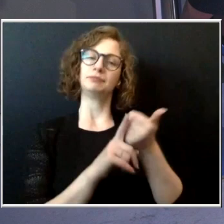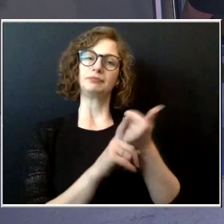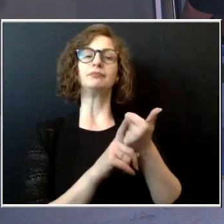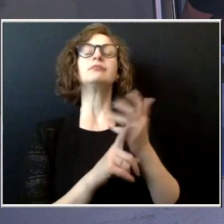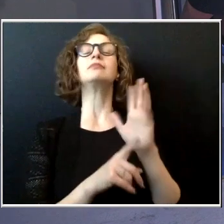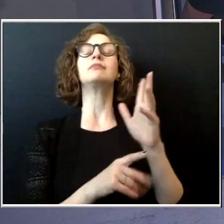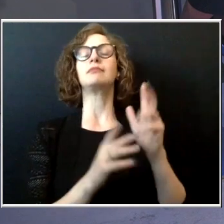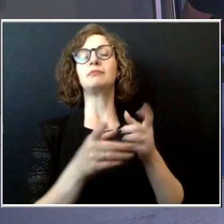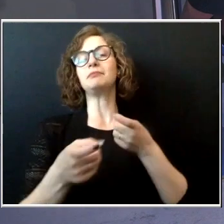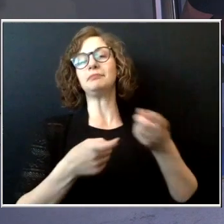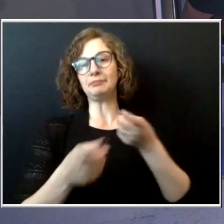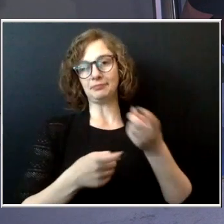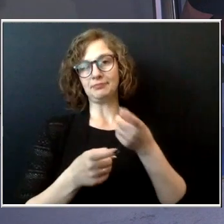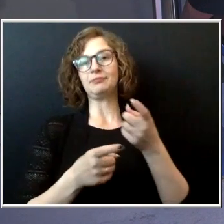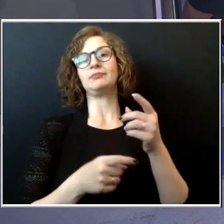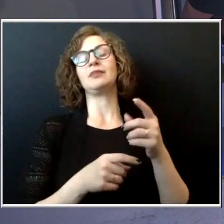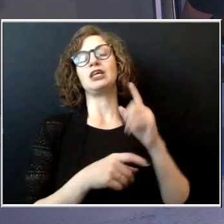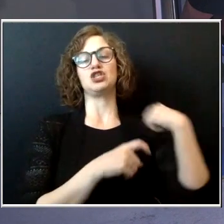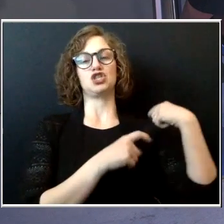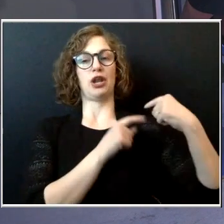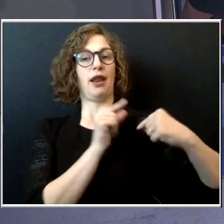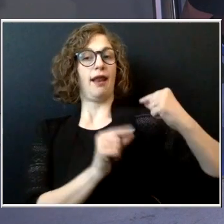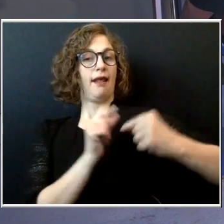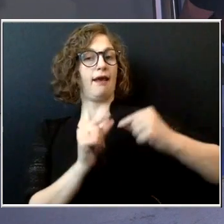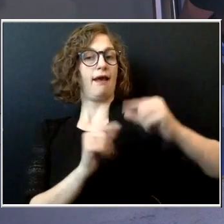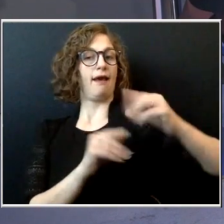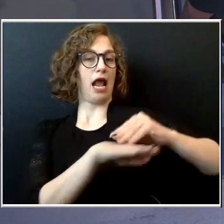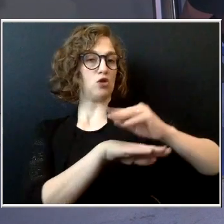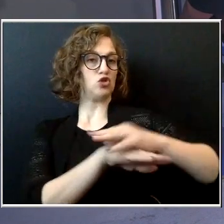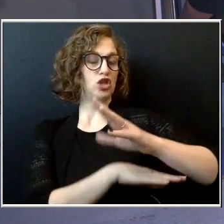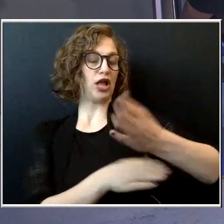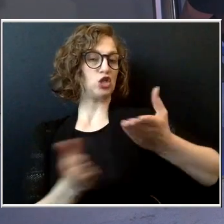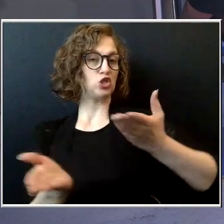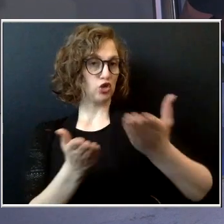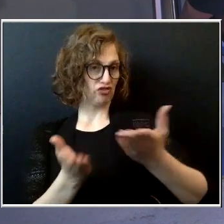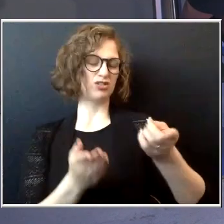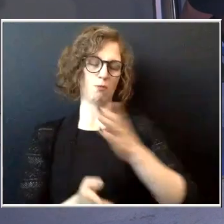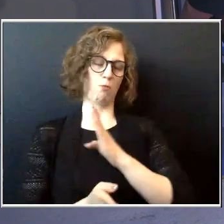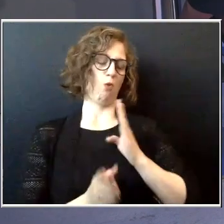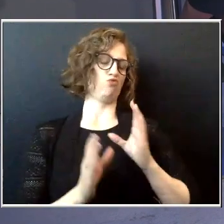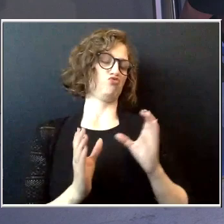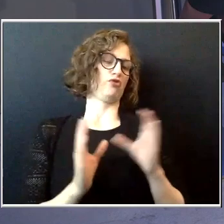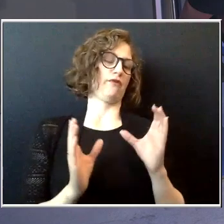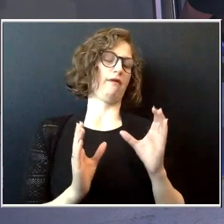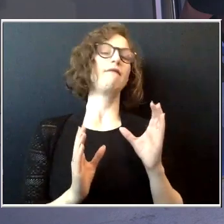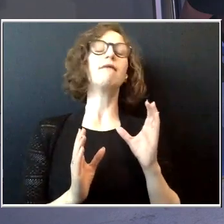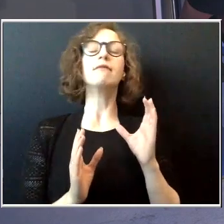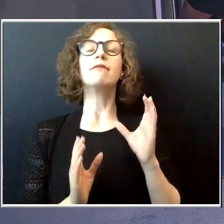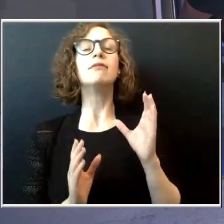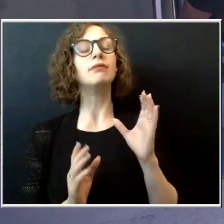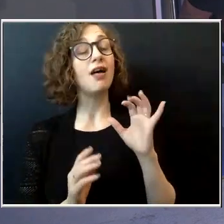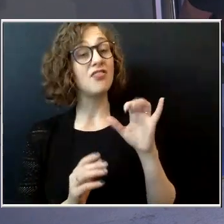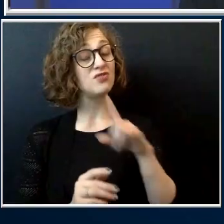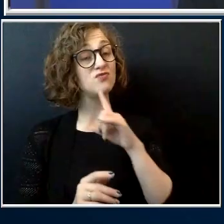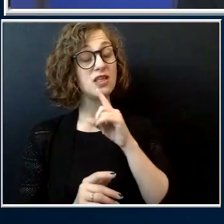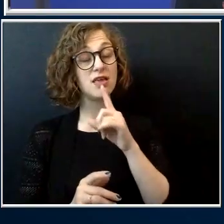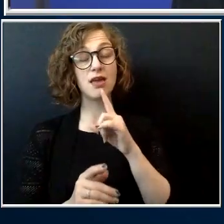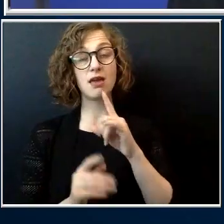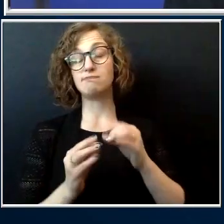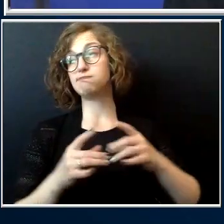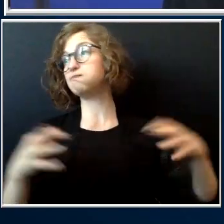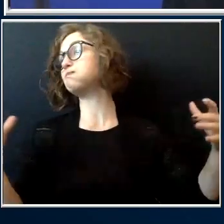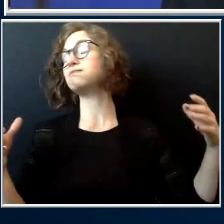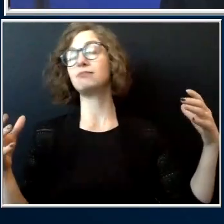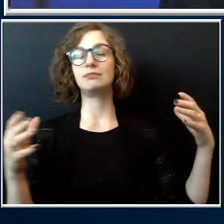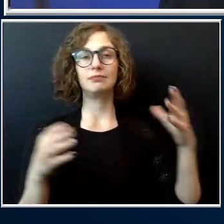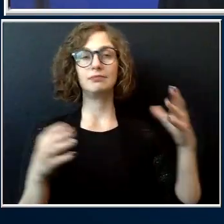genetic counseling service, an area of cancer care that really is exploding in demand. And we're going to talk more about that. Joining us